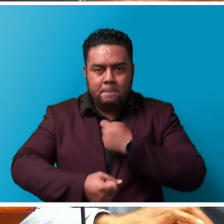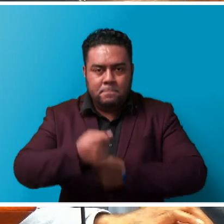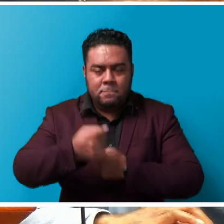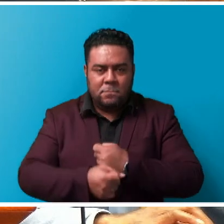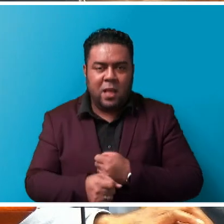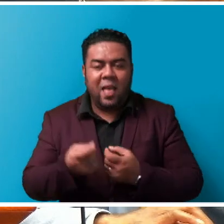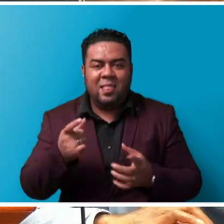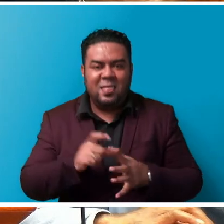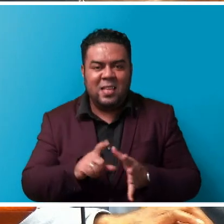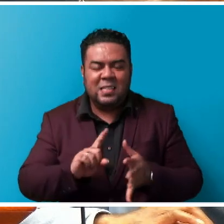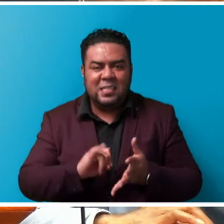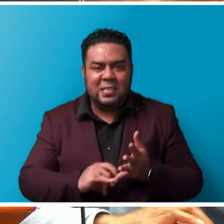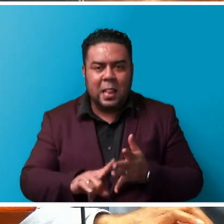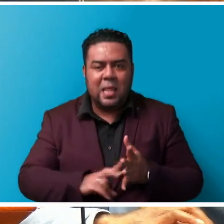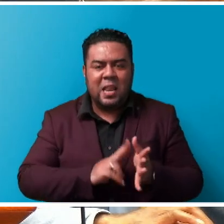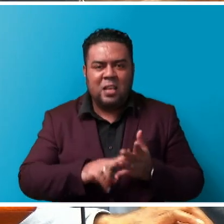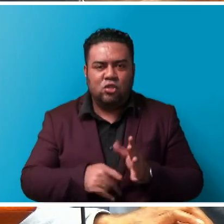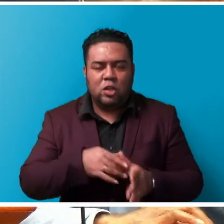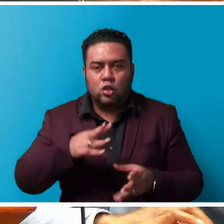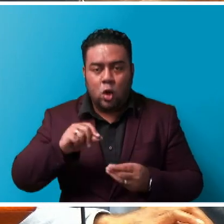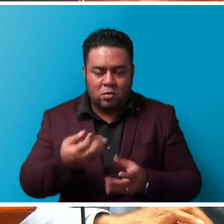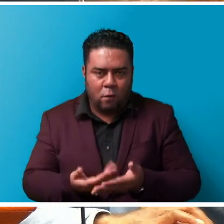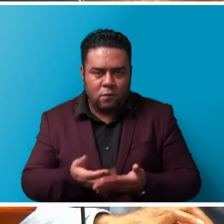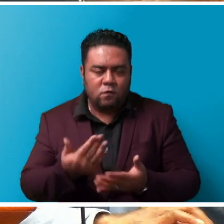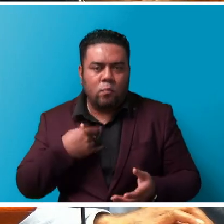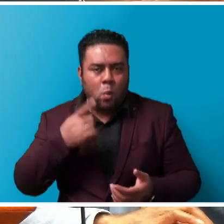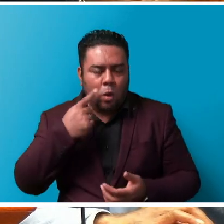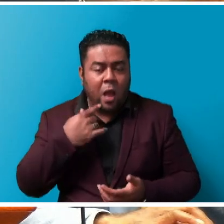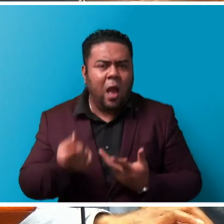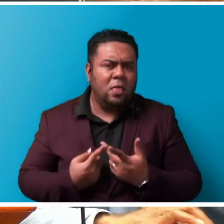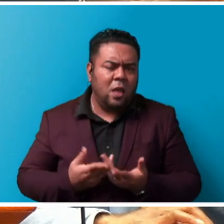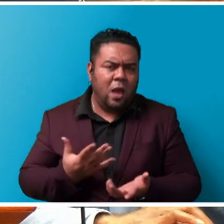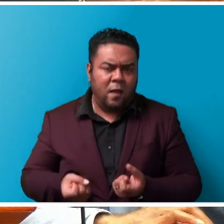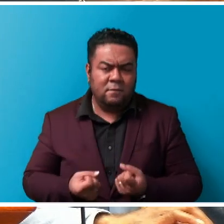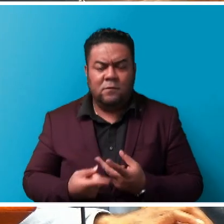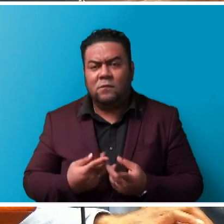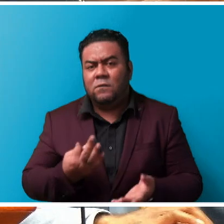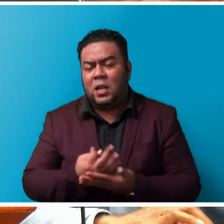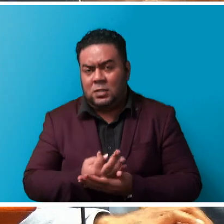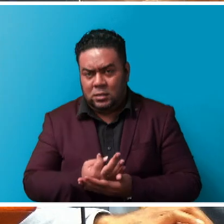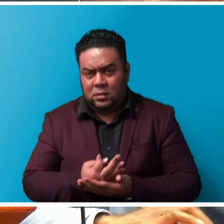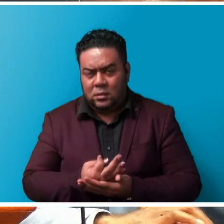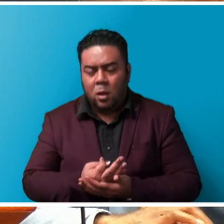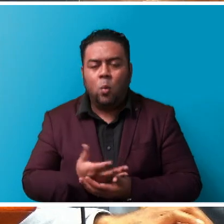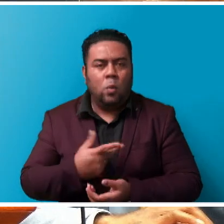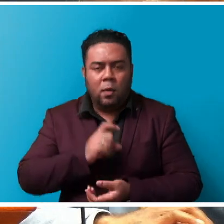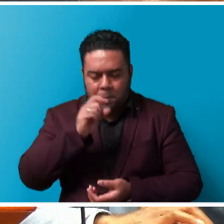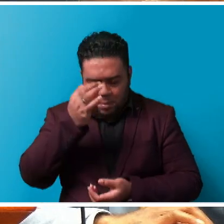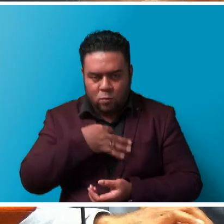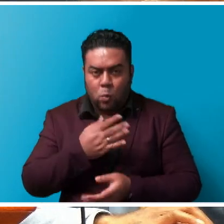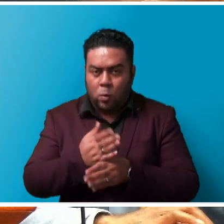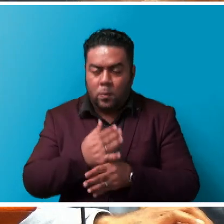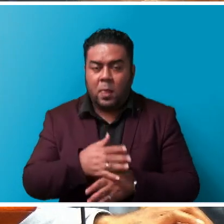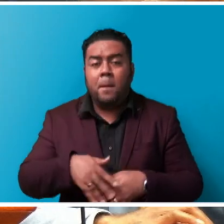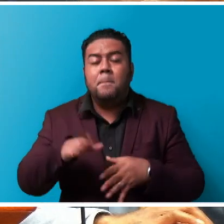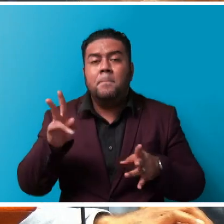desalination plants. Other initiatives are in place, and in terms of financing, currently we are working through